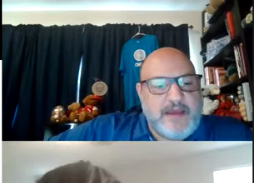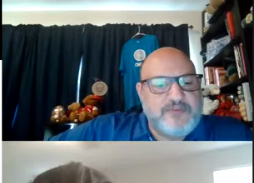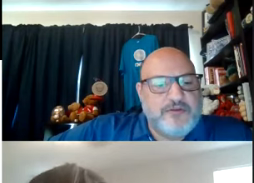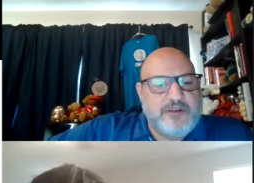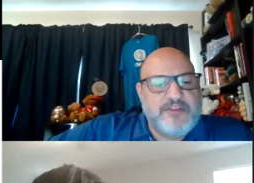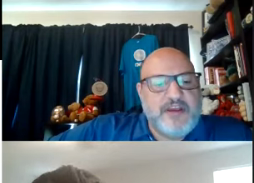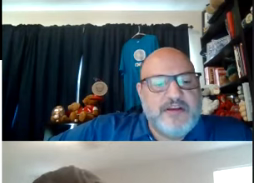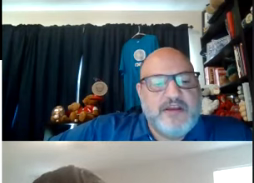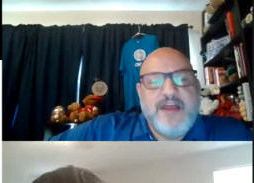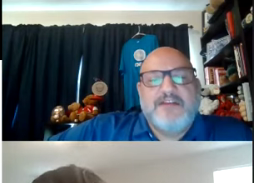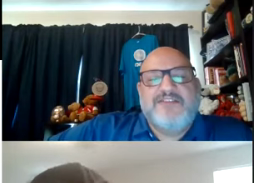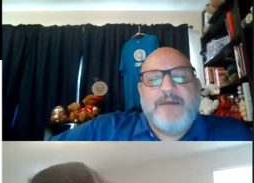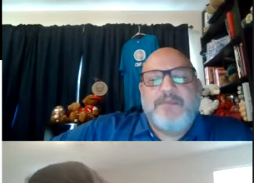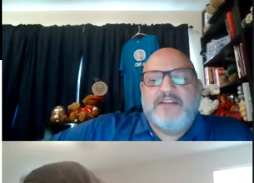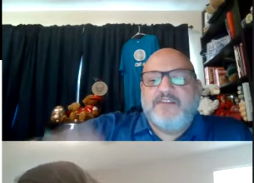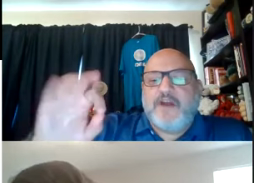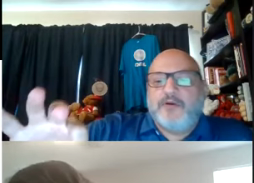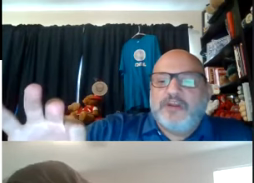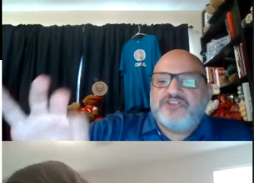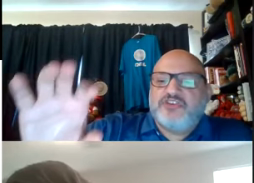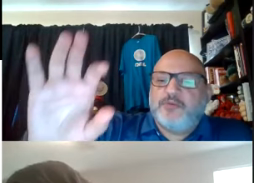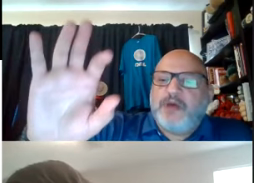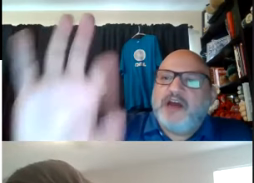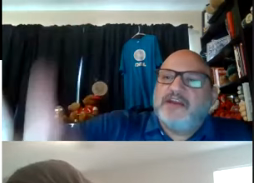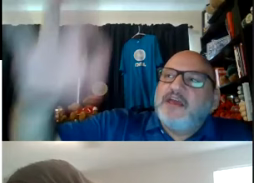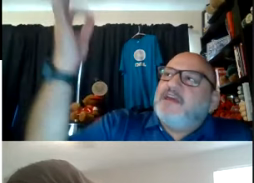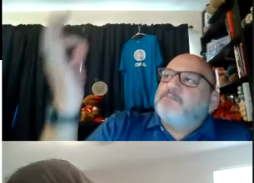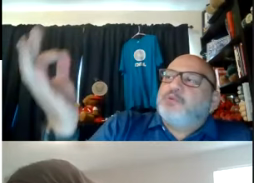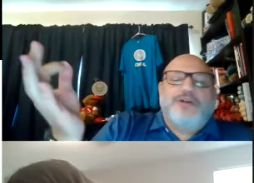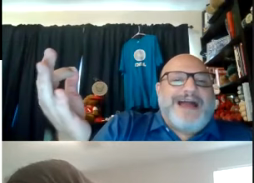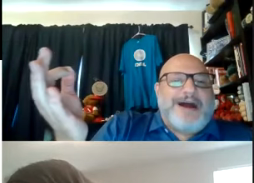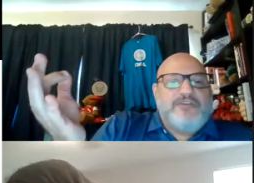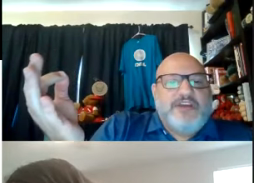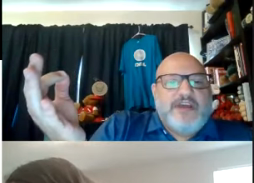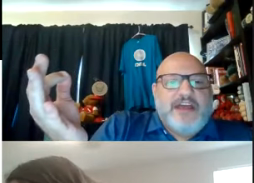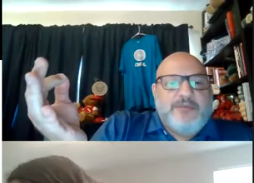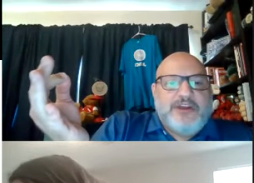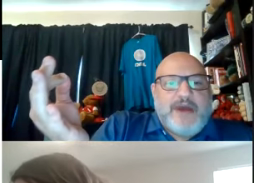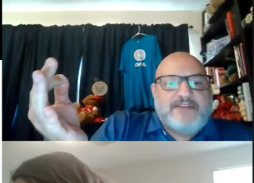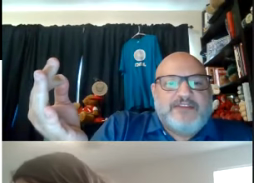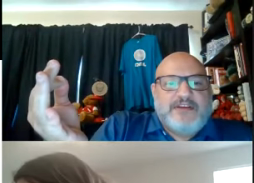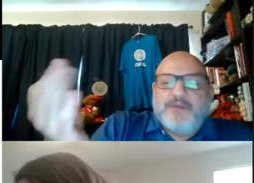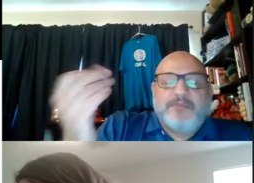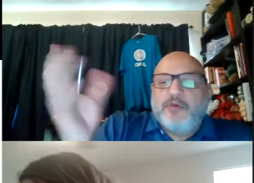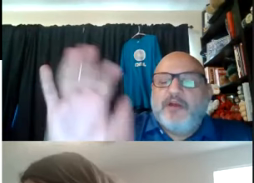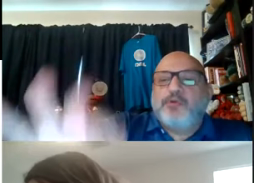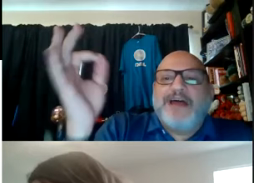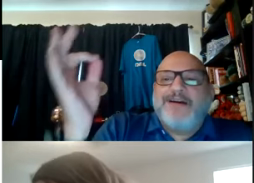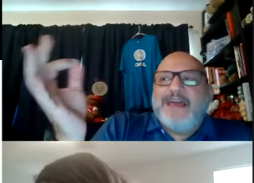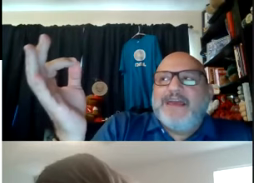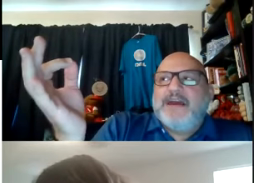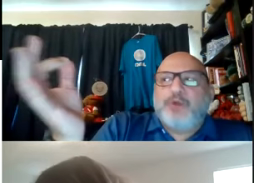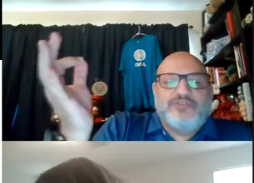Methionine, absolutely, methionine. Does that mean that if I were to reach into your body and pull out an amino acid, pull